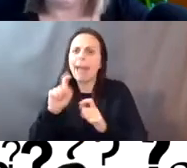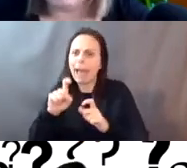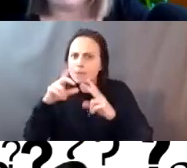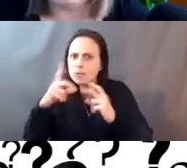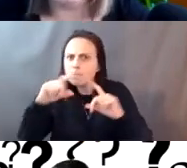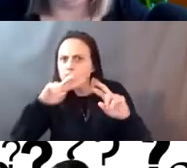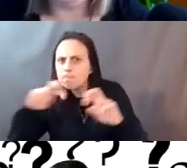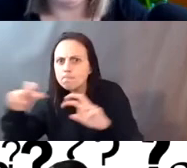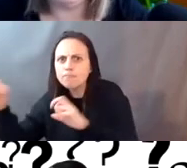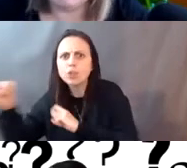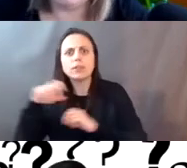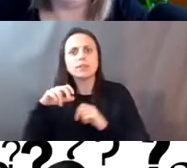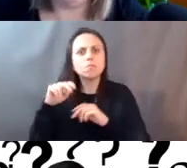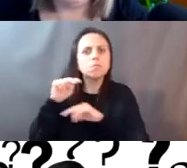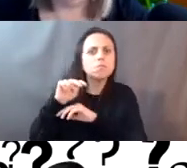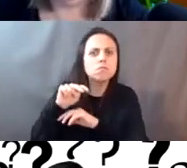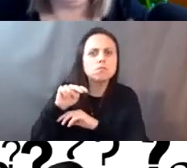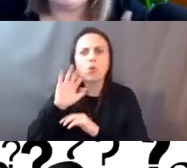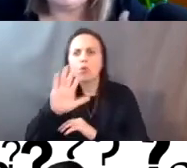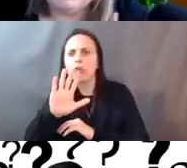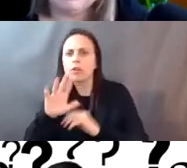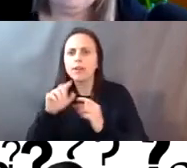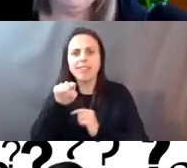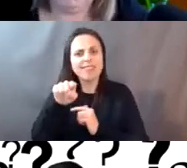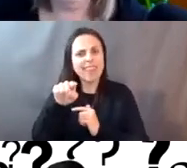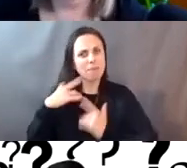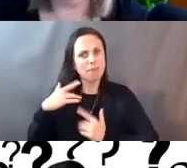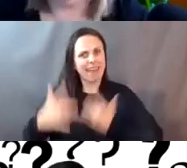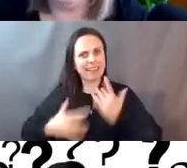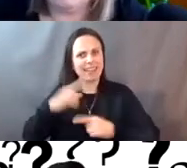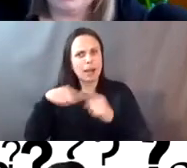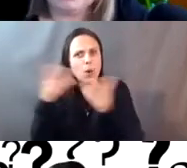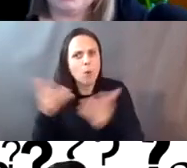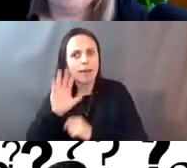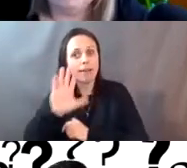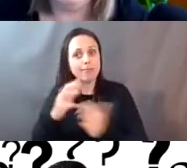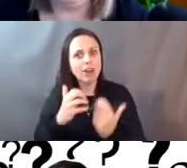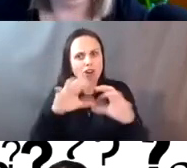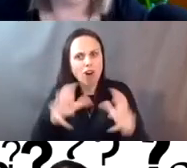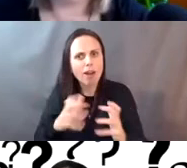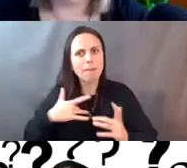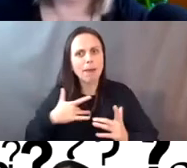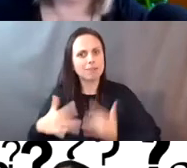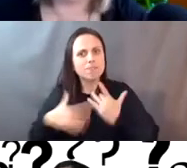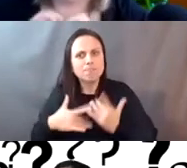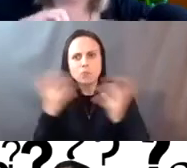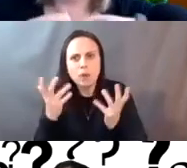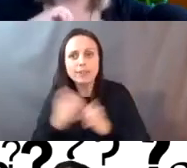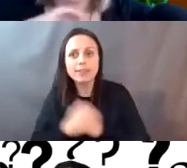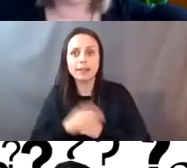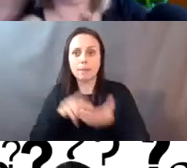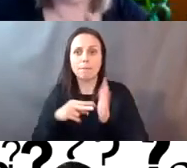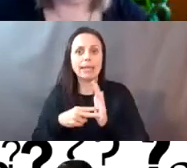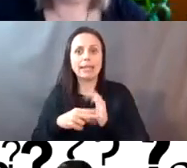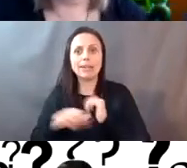and learning. So spend some time. What do they get excited about? What does their audience get excited about? So you're not just doing like this, like